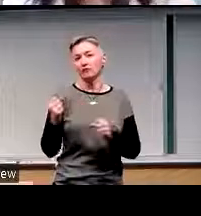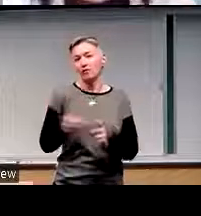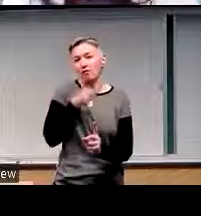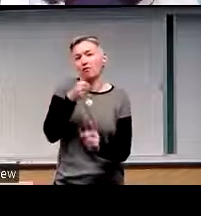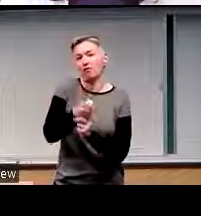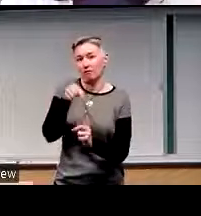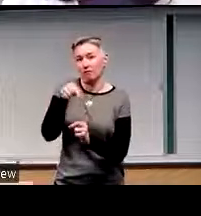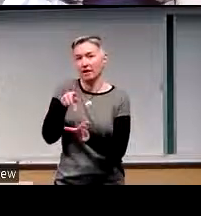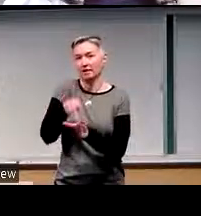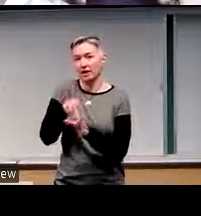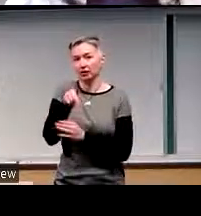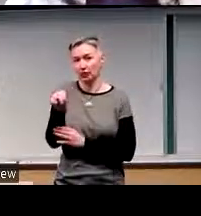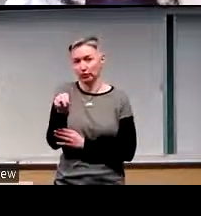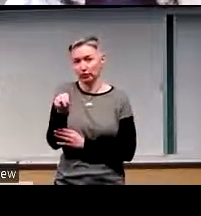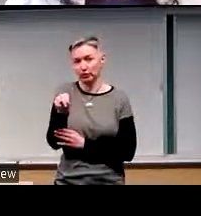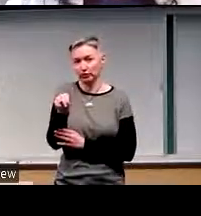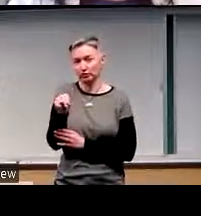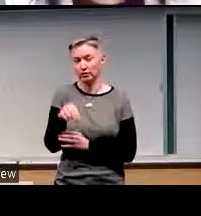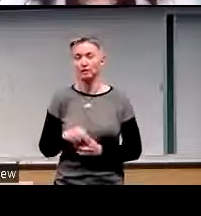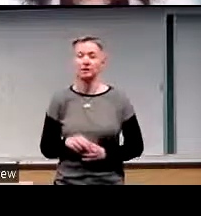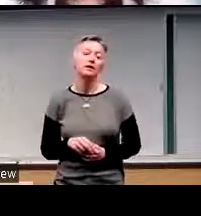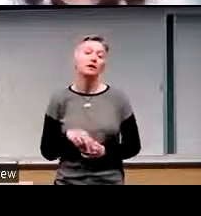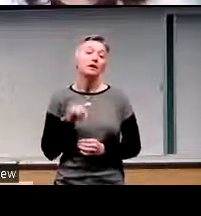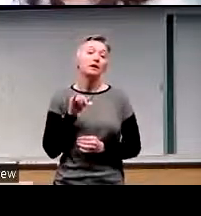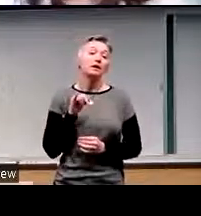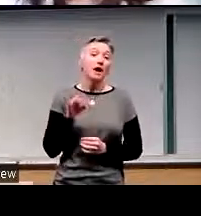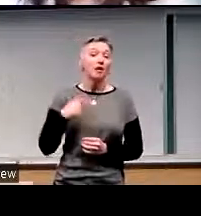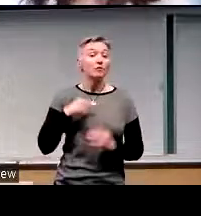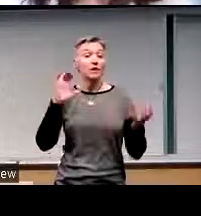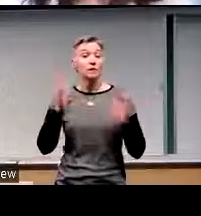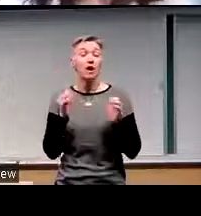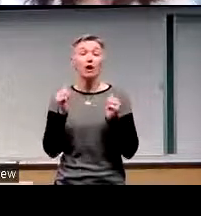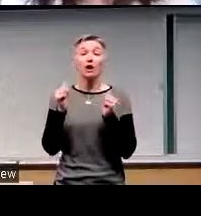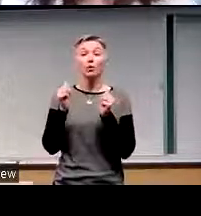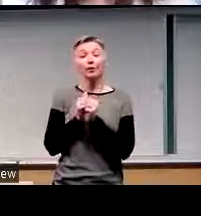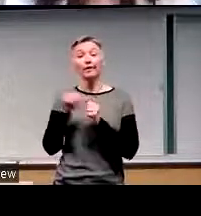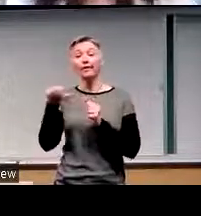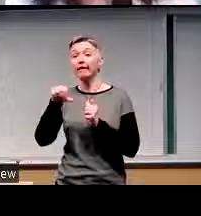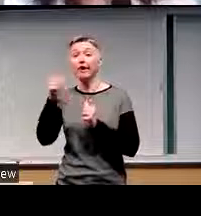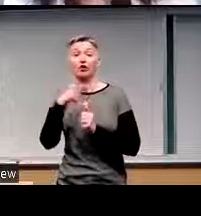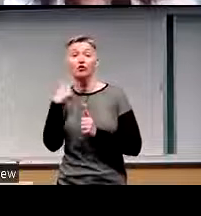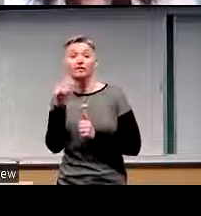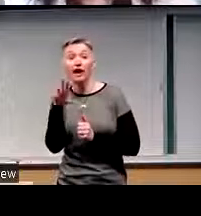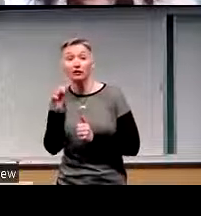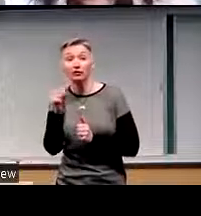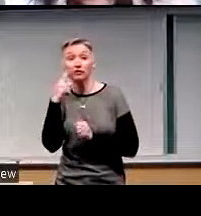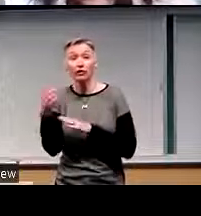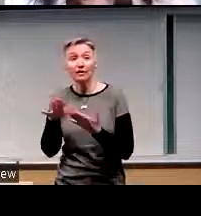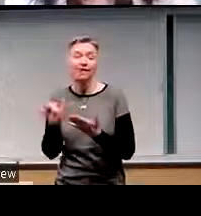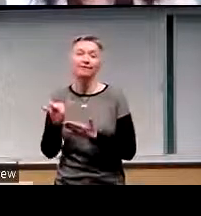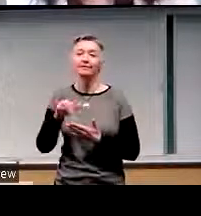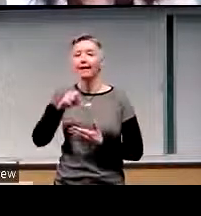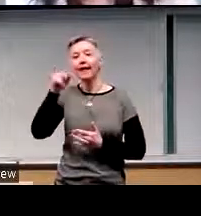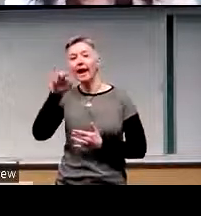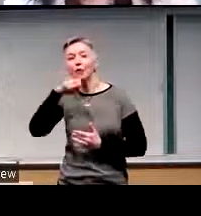disorders. And in comparison to well-known mortality risk factors like air pollution, physical